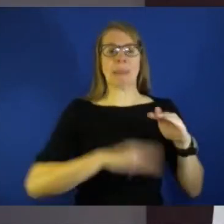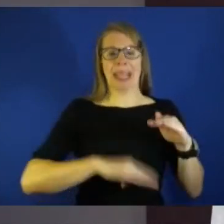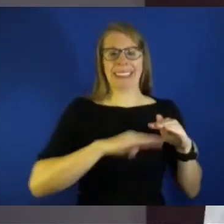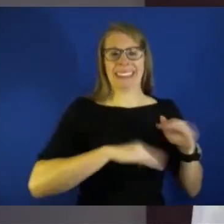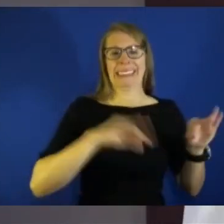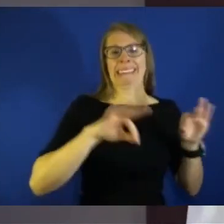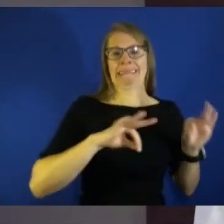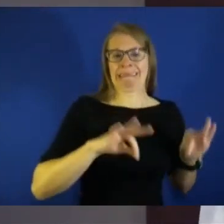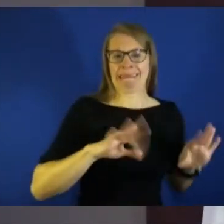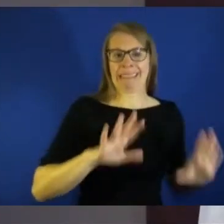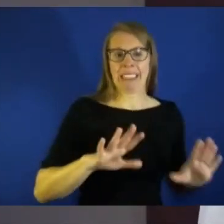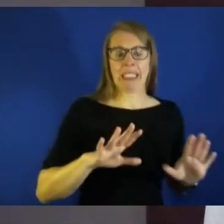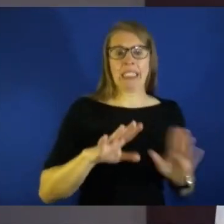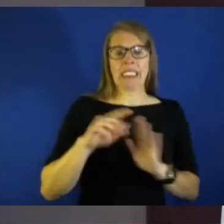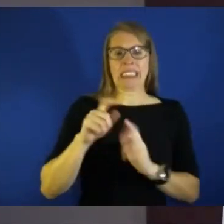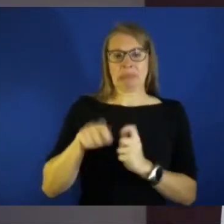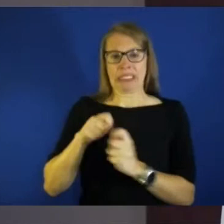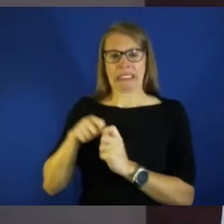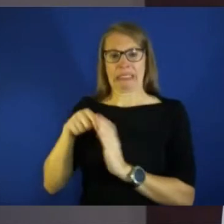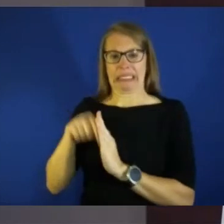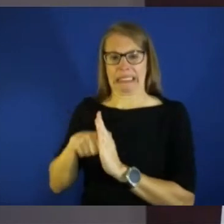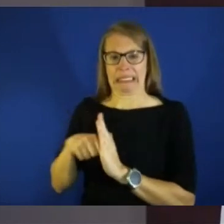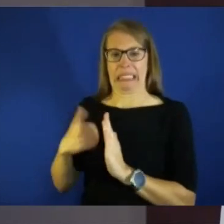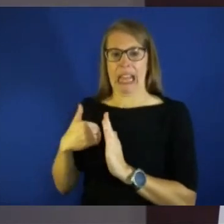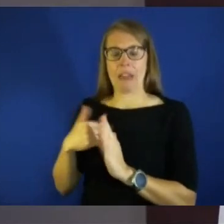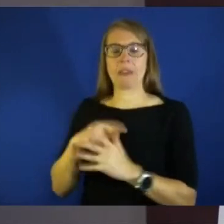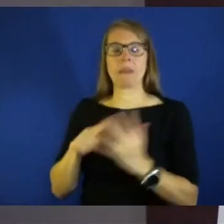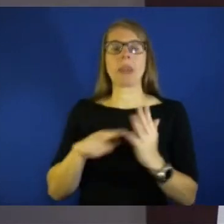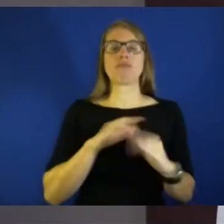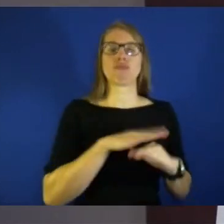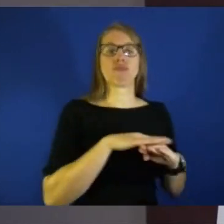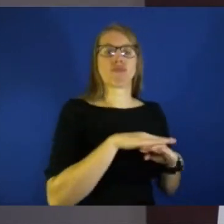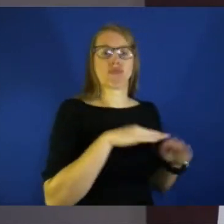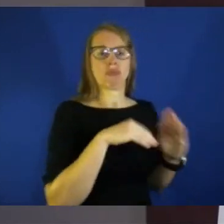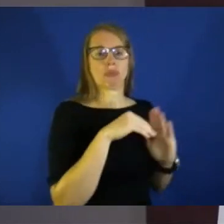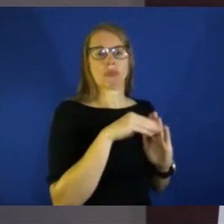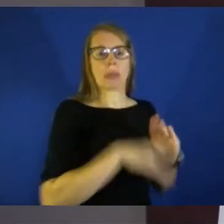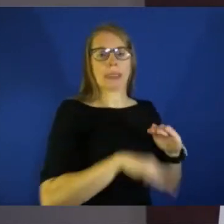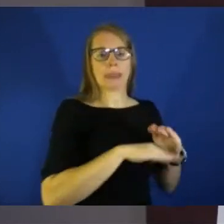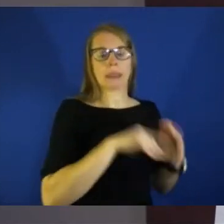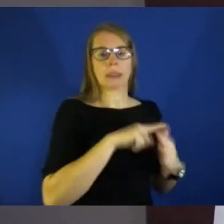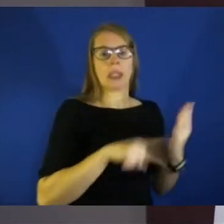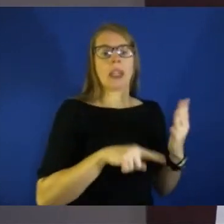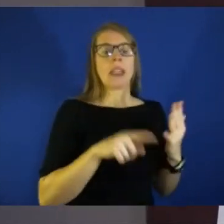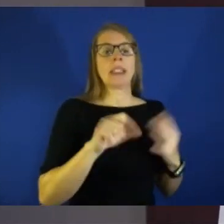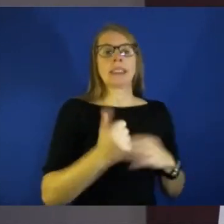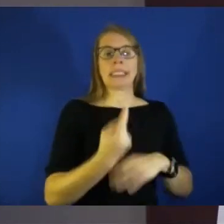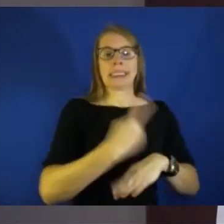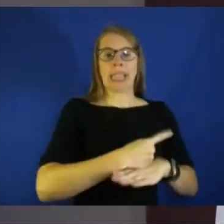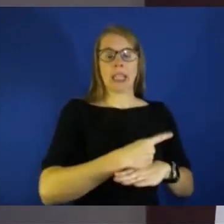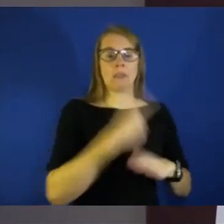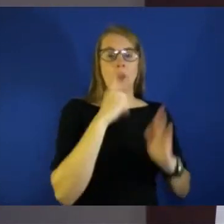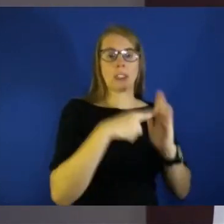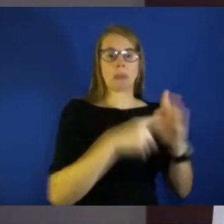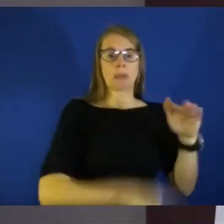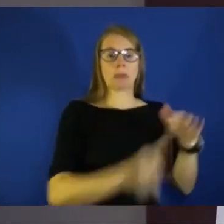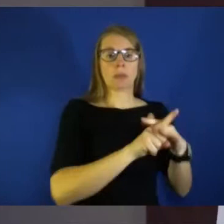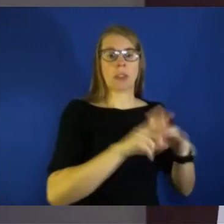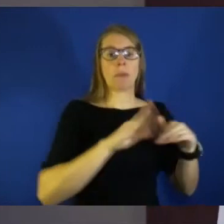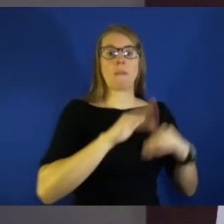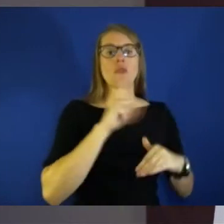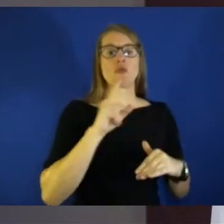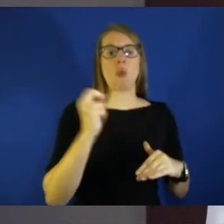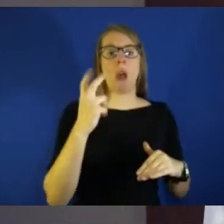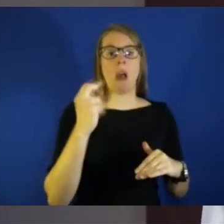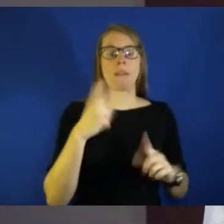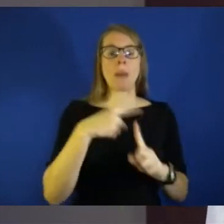some nitty gritty. Right. These are, so you have to be within 10 days of your symptom onset. You have to be over 12 years old. We have to have a positive